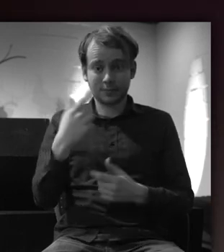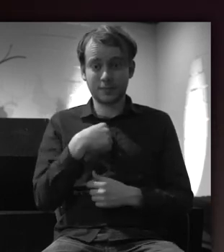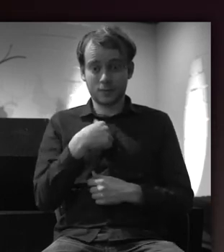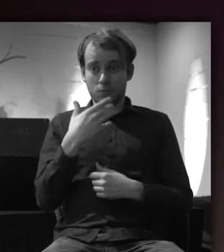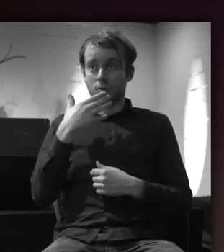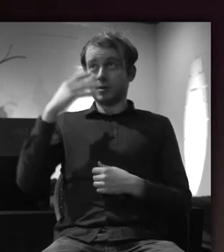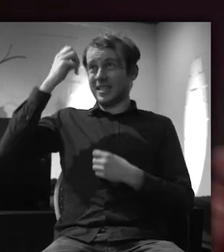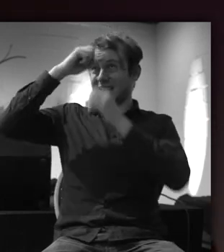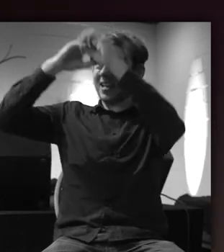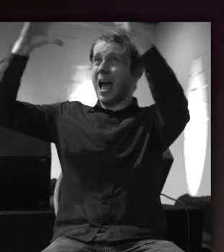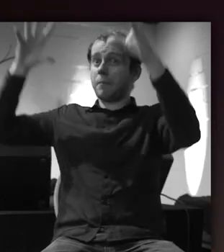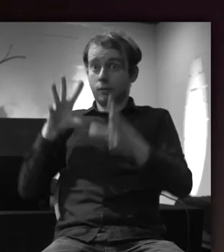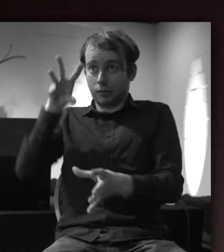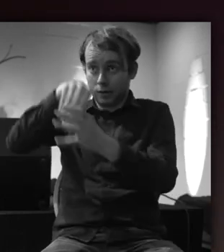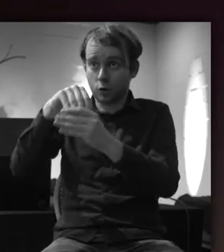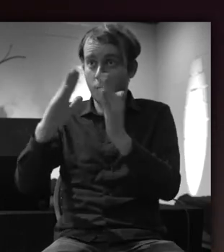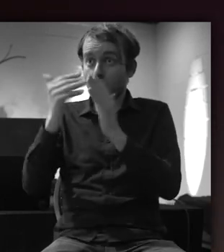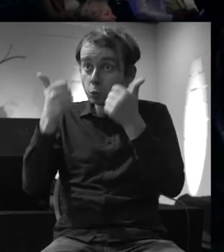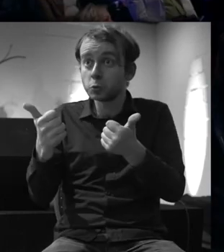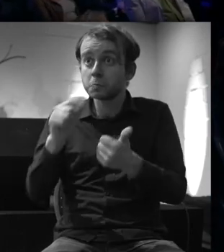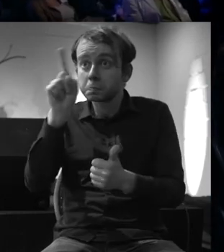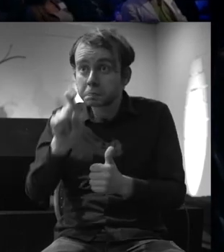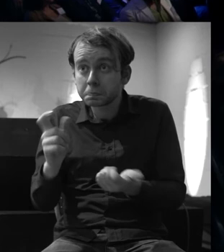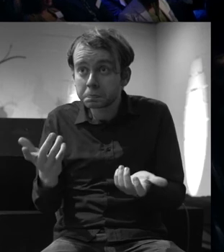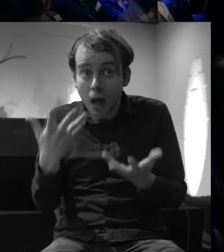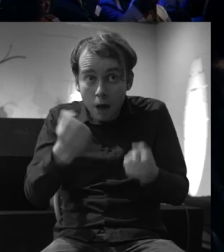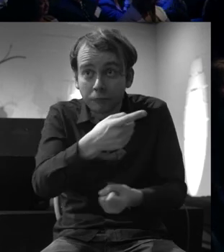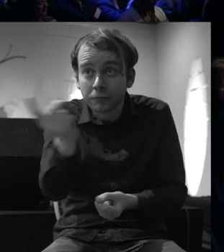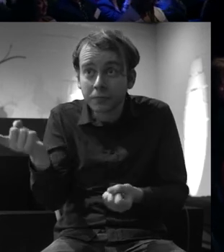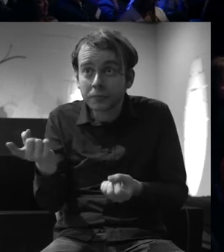just simply tell you, go and create your own community. Thank you.